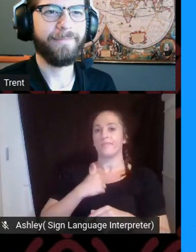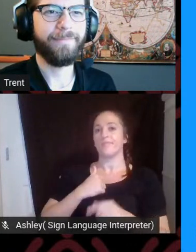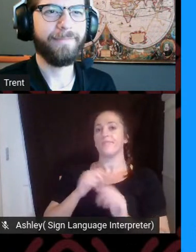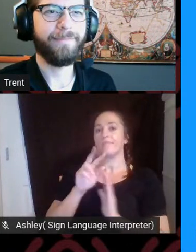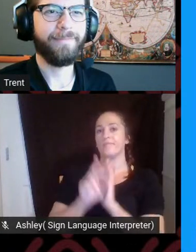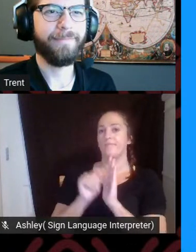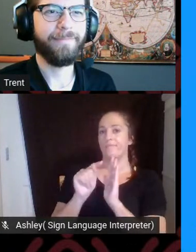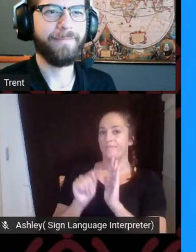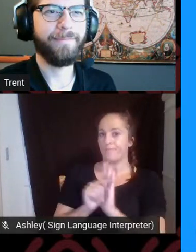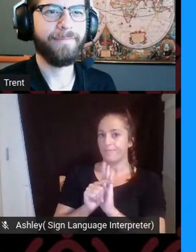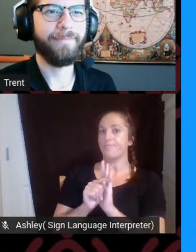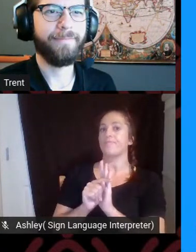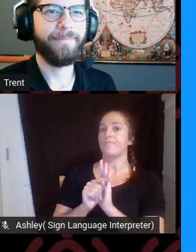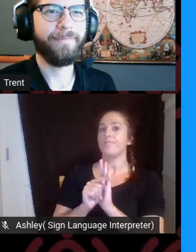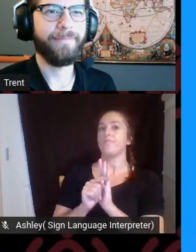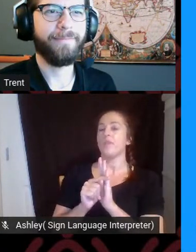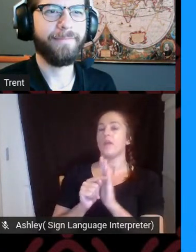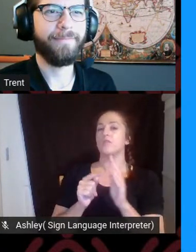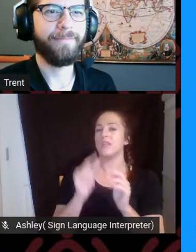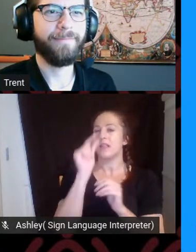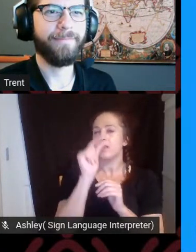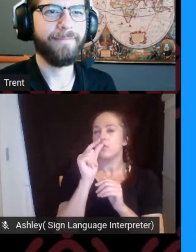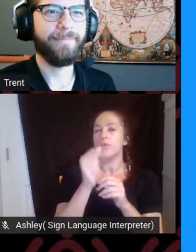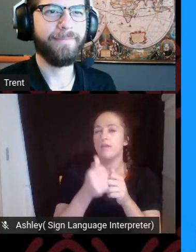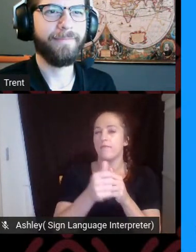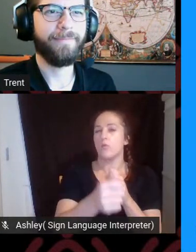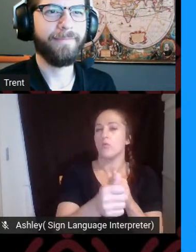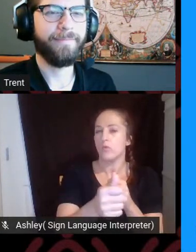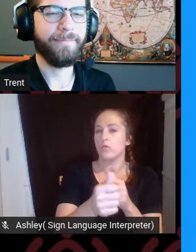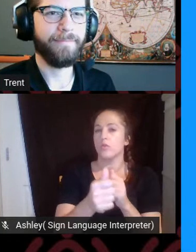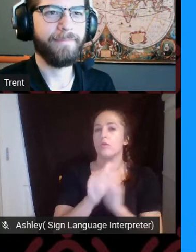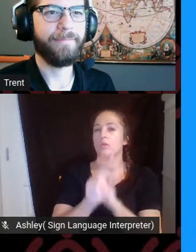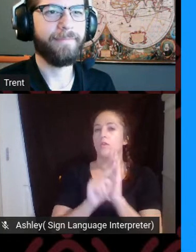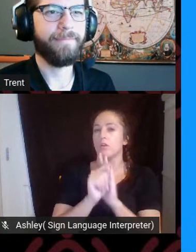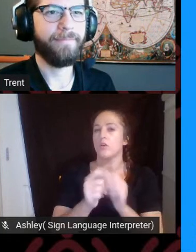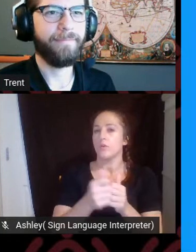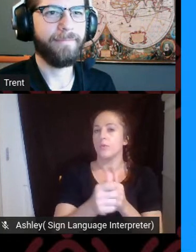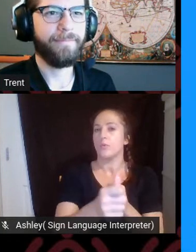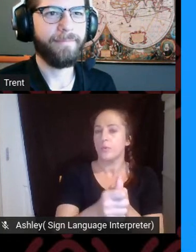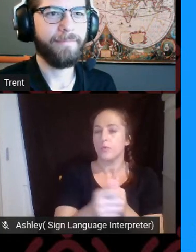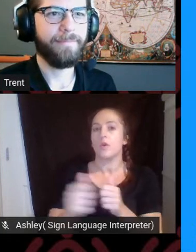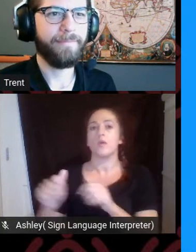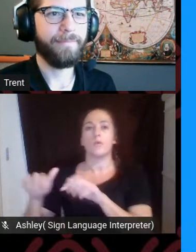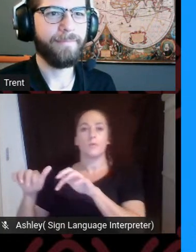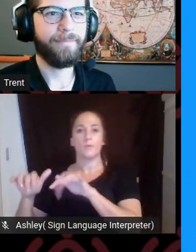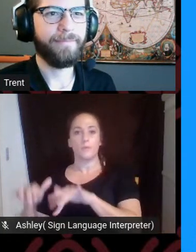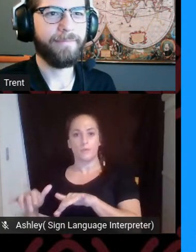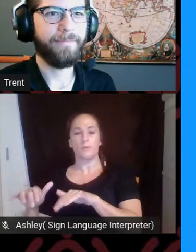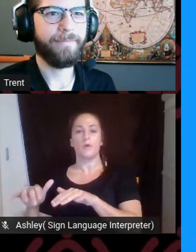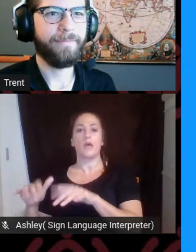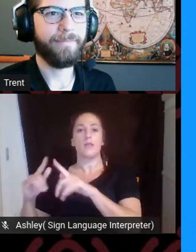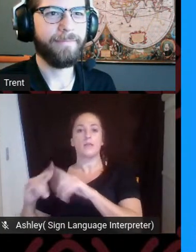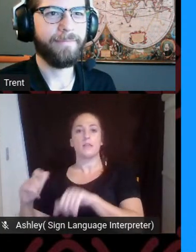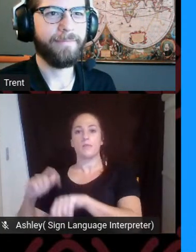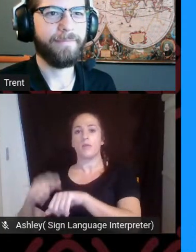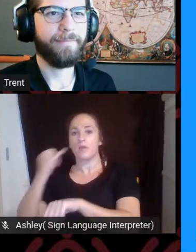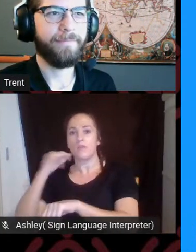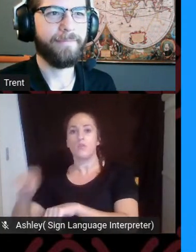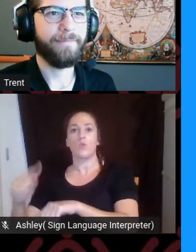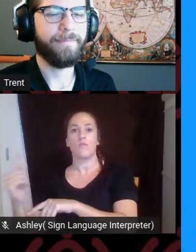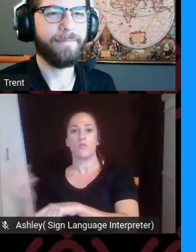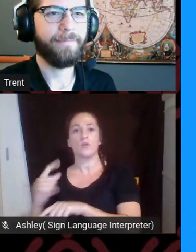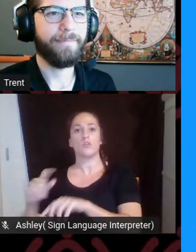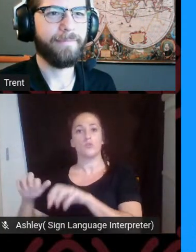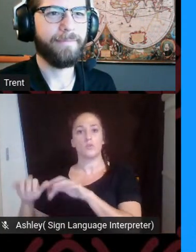there to answer those for you. As always, the session is being recorded and it will be posted on our YouTube channel as well as our